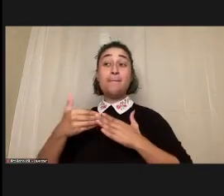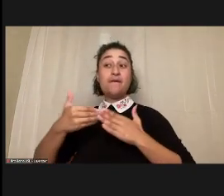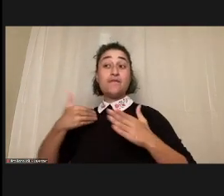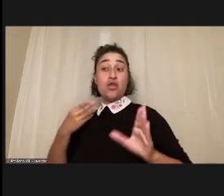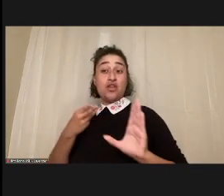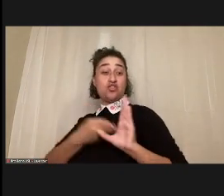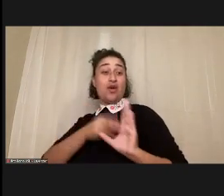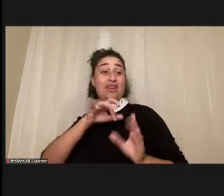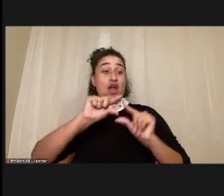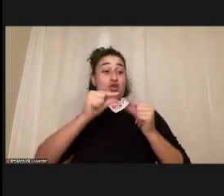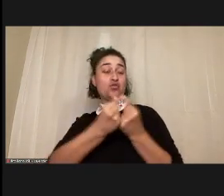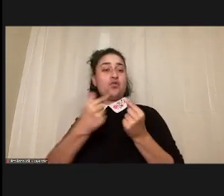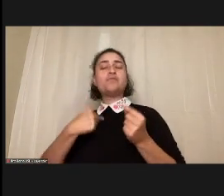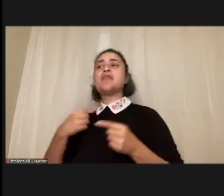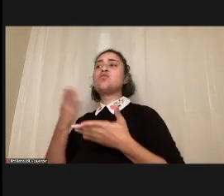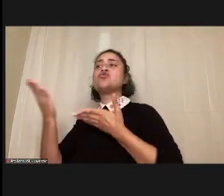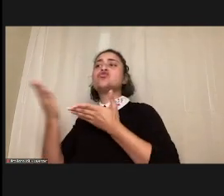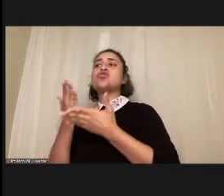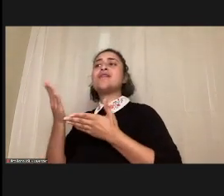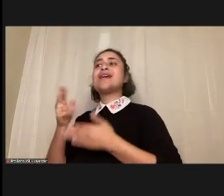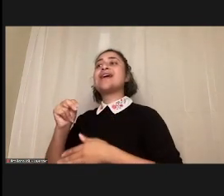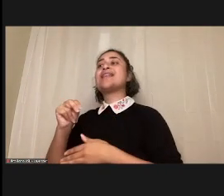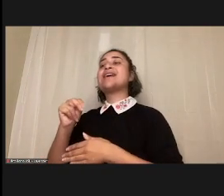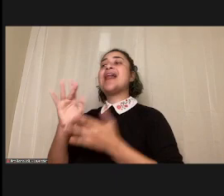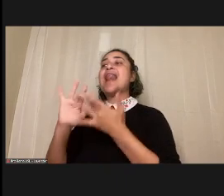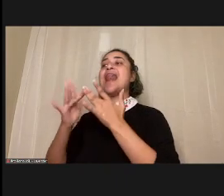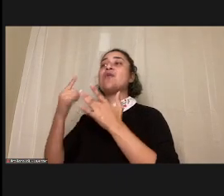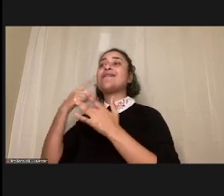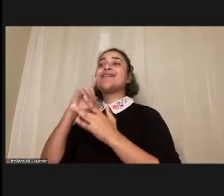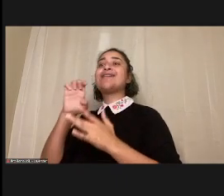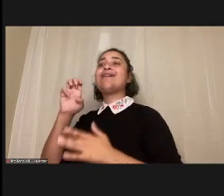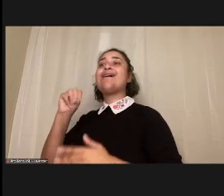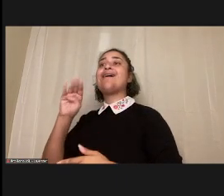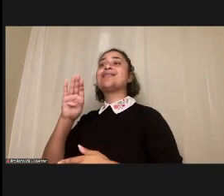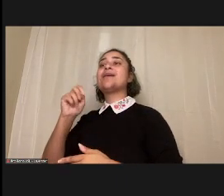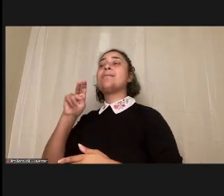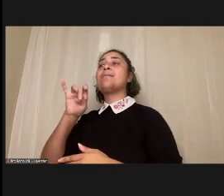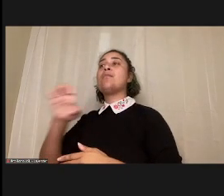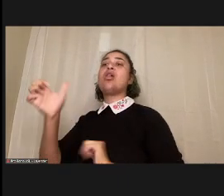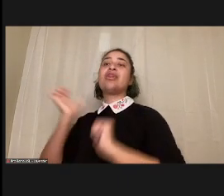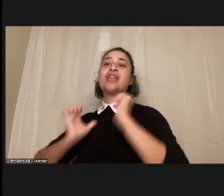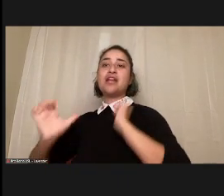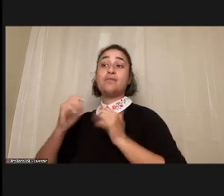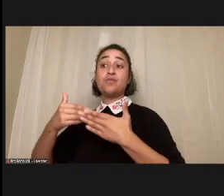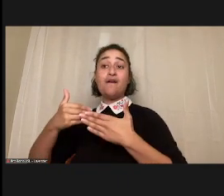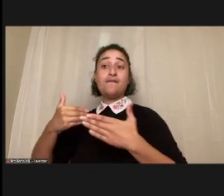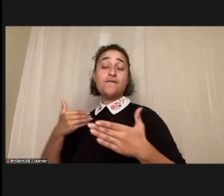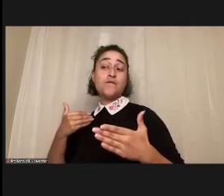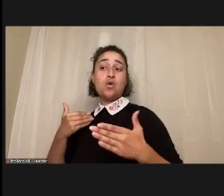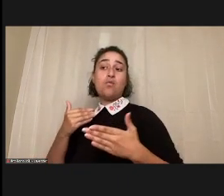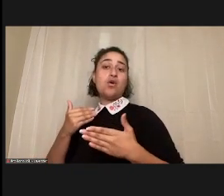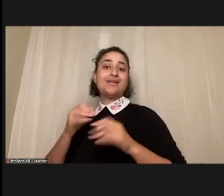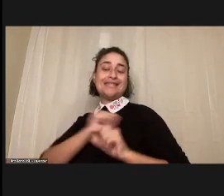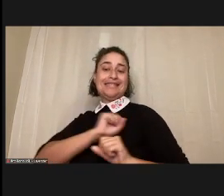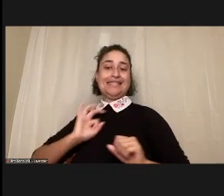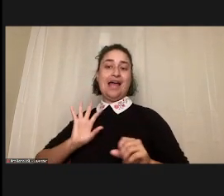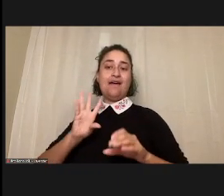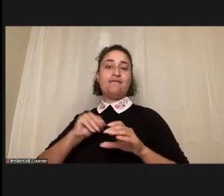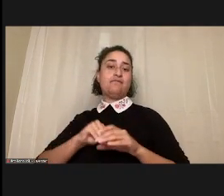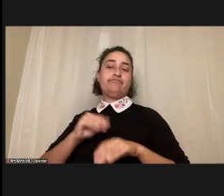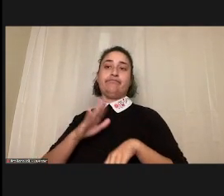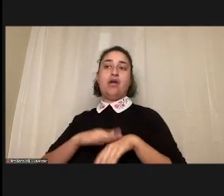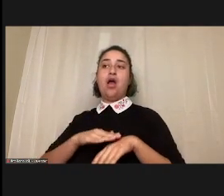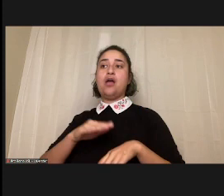director of programs and engagement at the Network of Ensemble Theaters. A former member of the artistic staff at Center Theater Group for over a